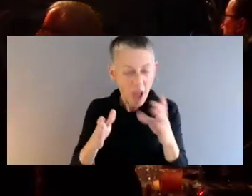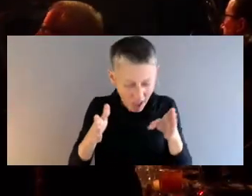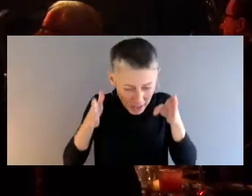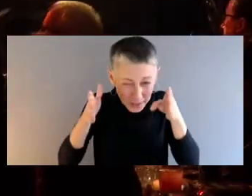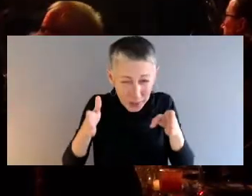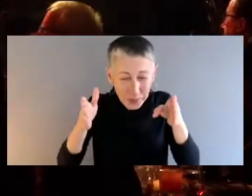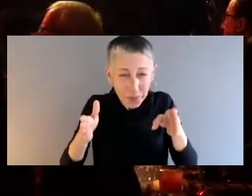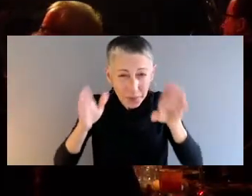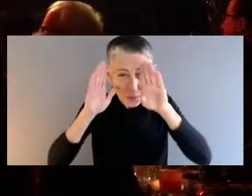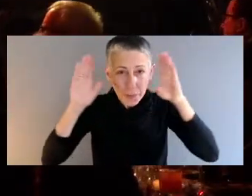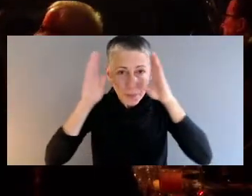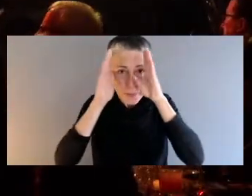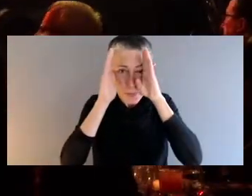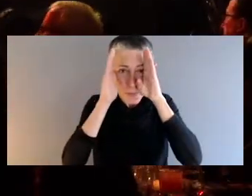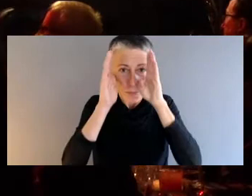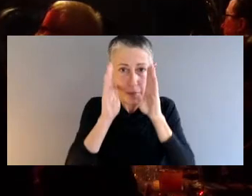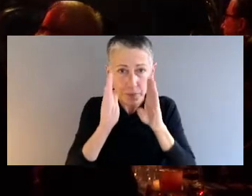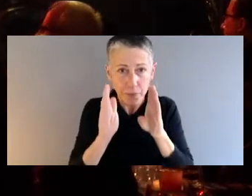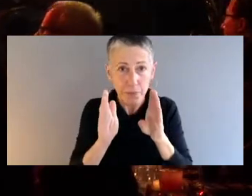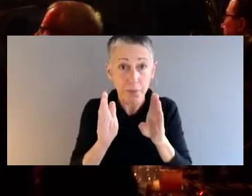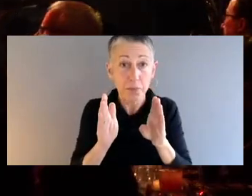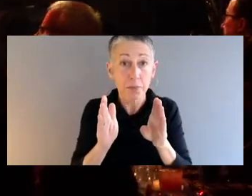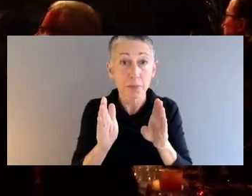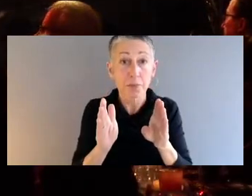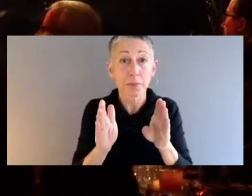stone meant for you alone.